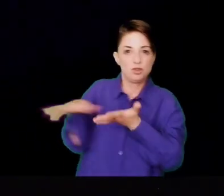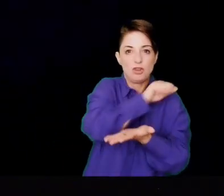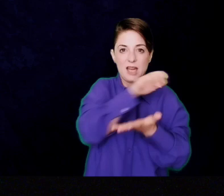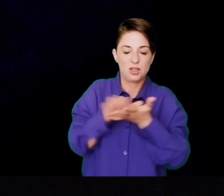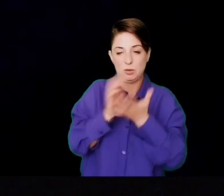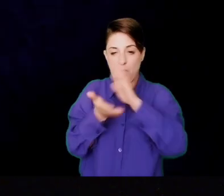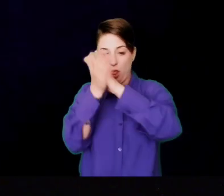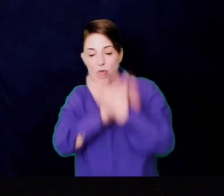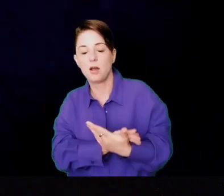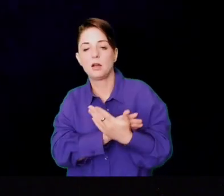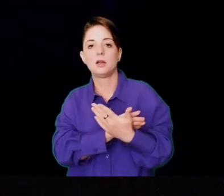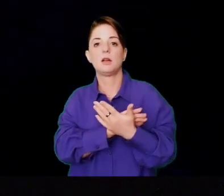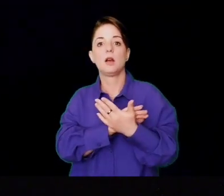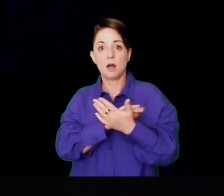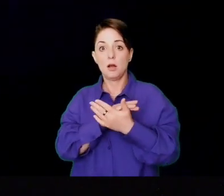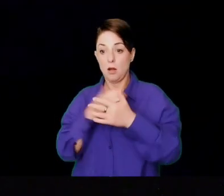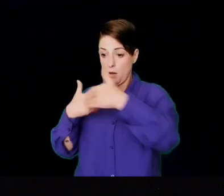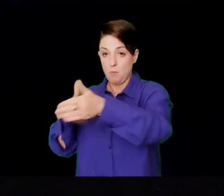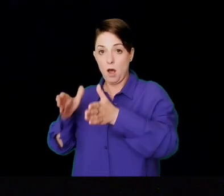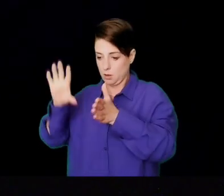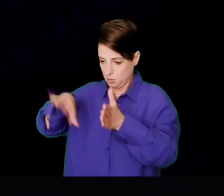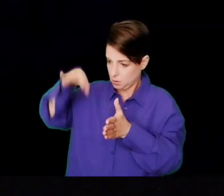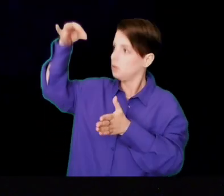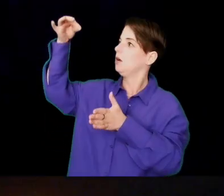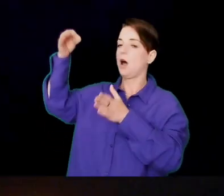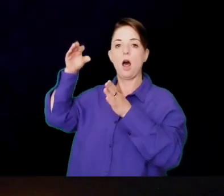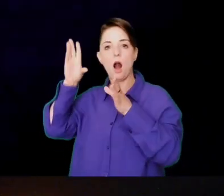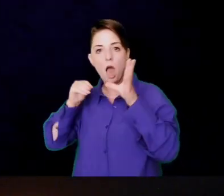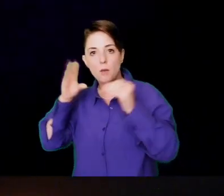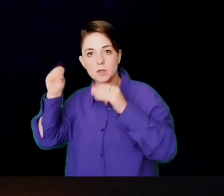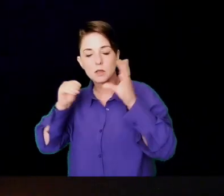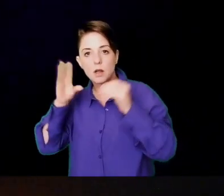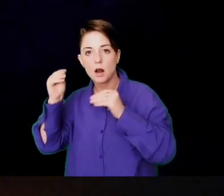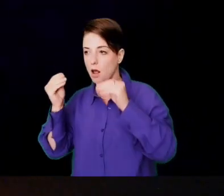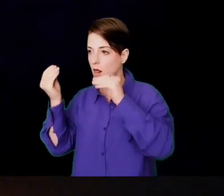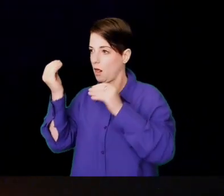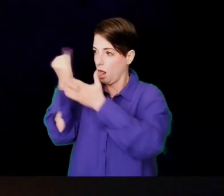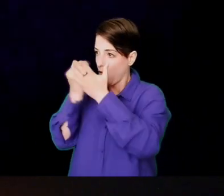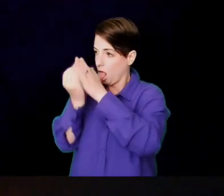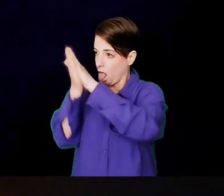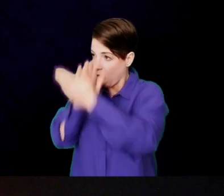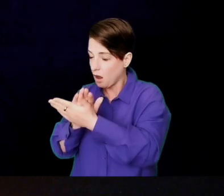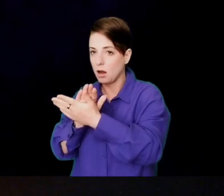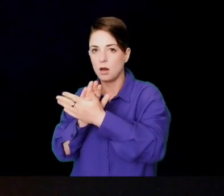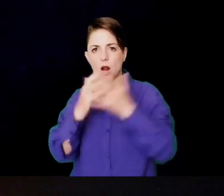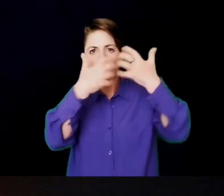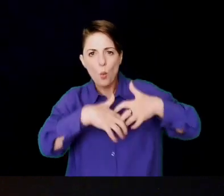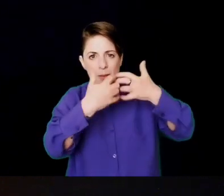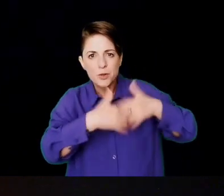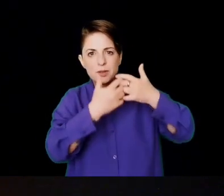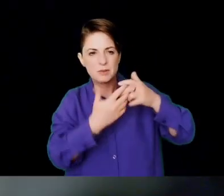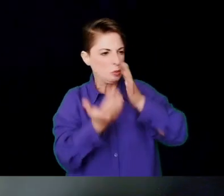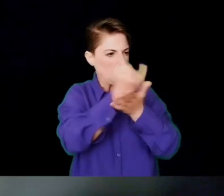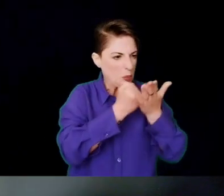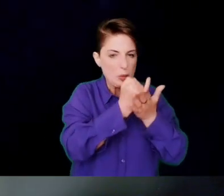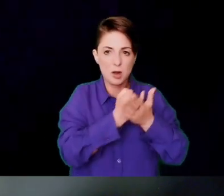The claws were smacked up, the bodies were smacked up, unbelievable. You go out to sea one day and a lot of your gear's missing, and it's cost you a lot of money.